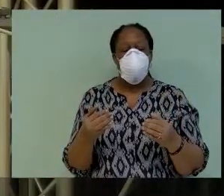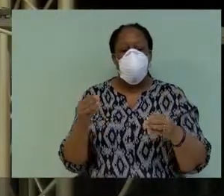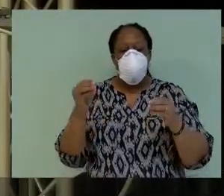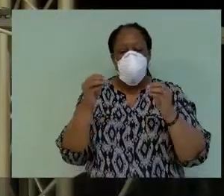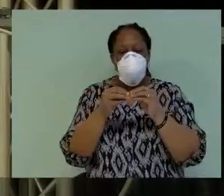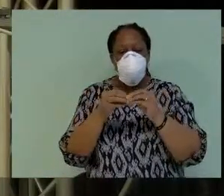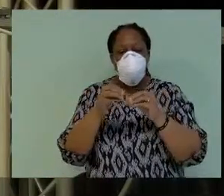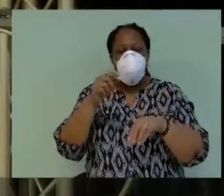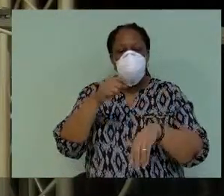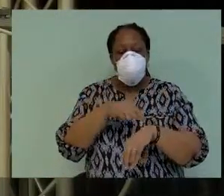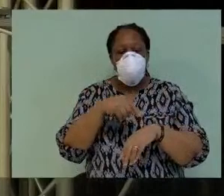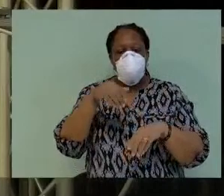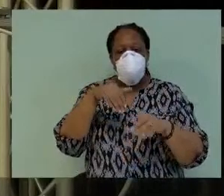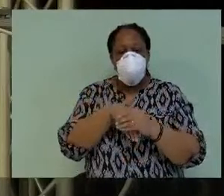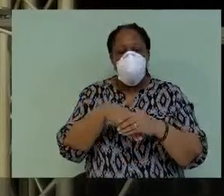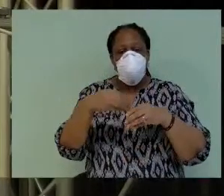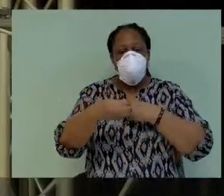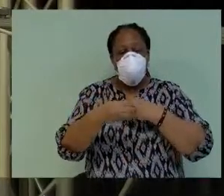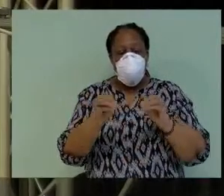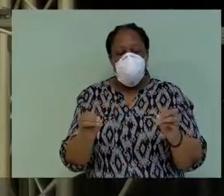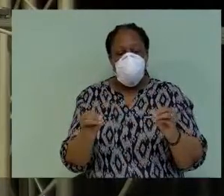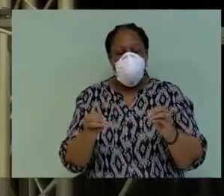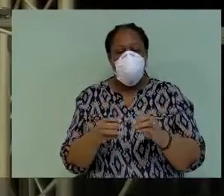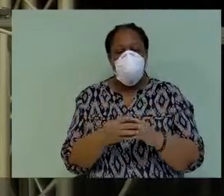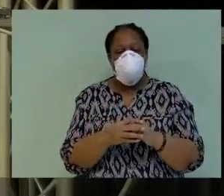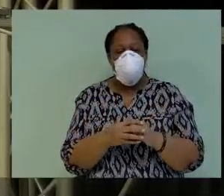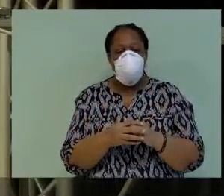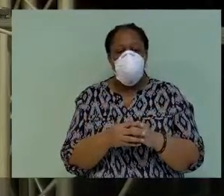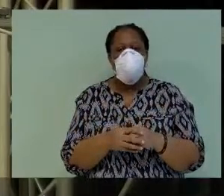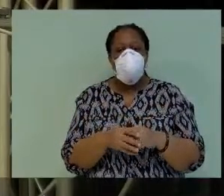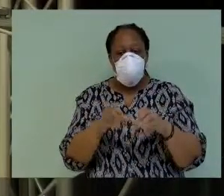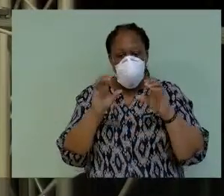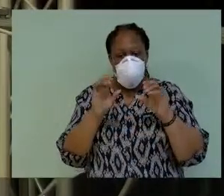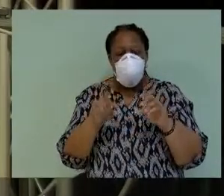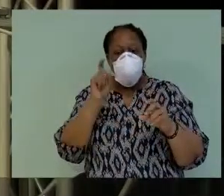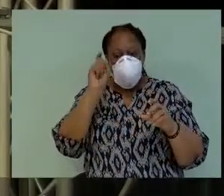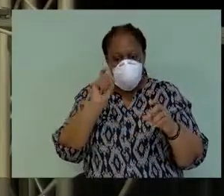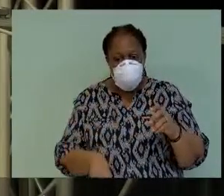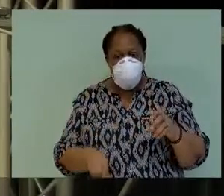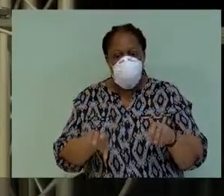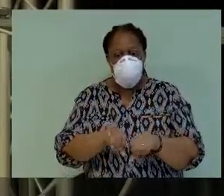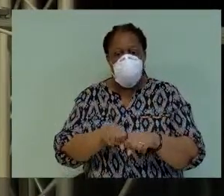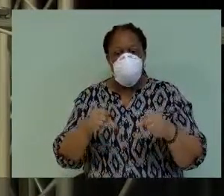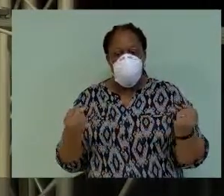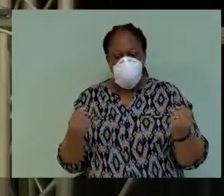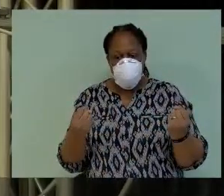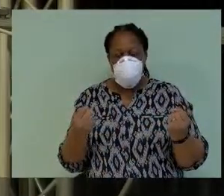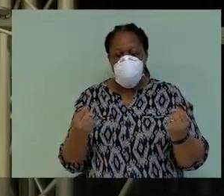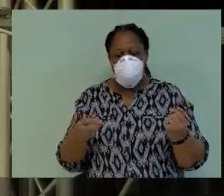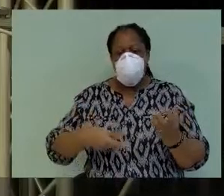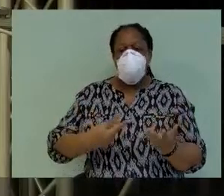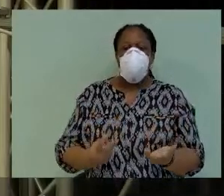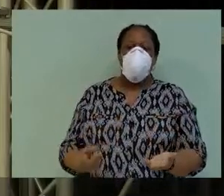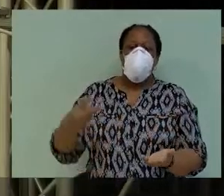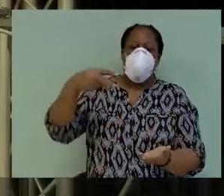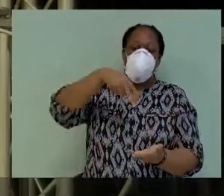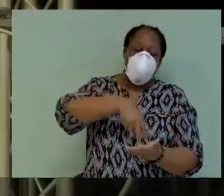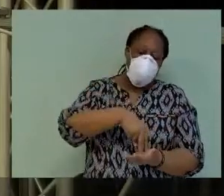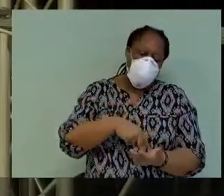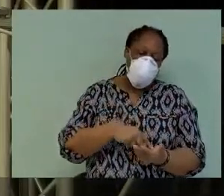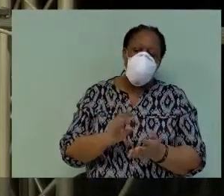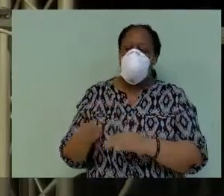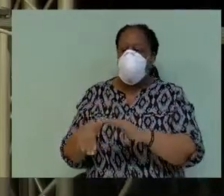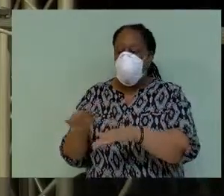positions. Please be reminded to take periodic breaks whenever possible and move away from